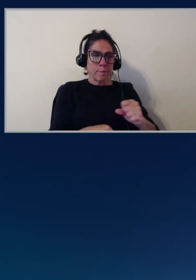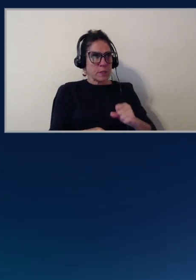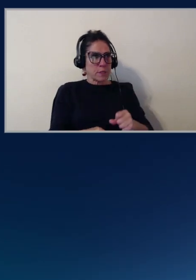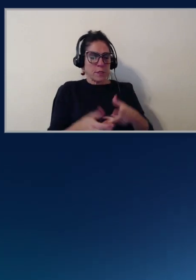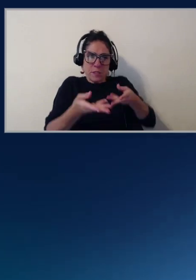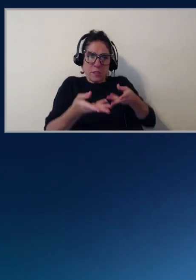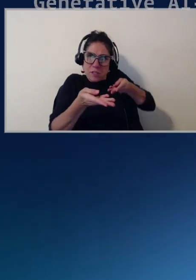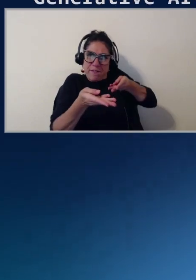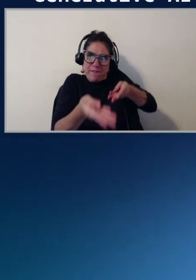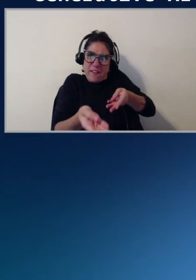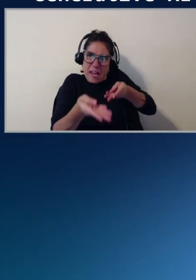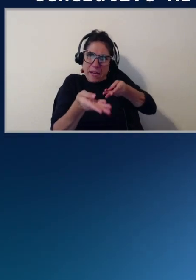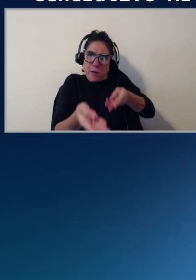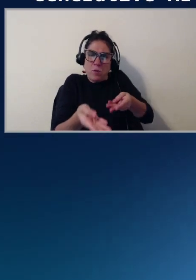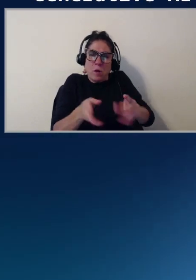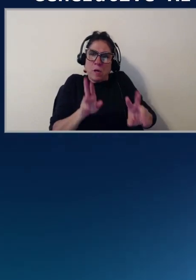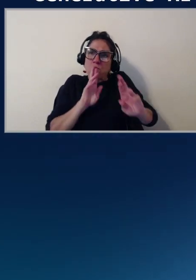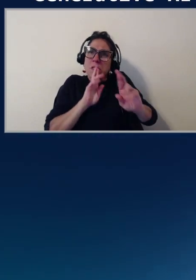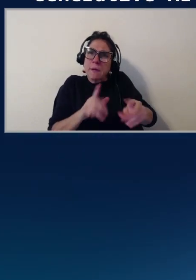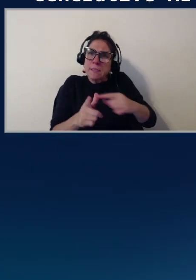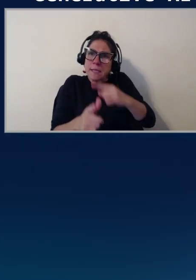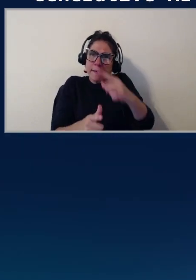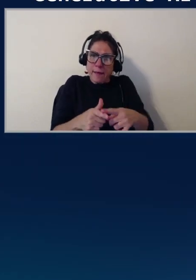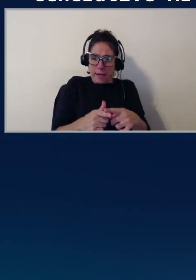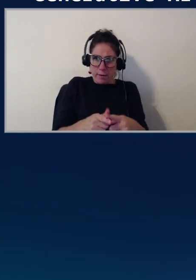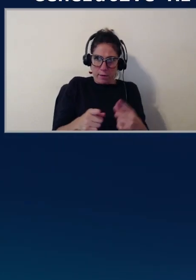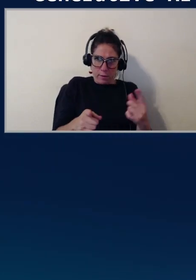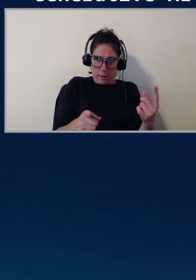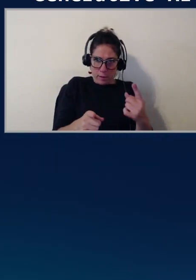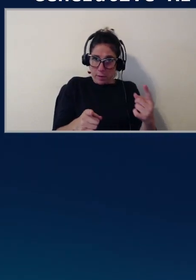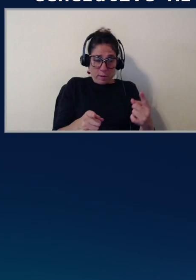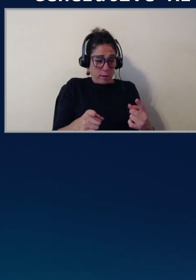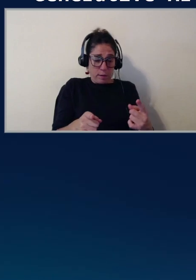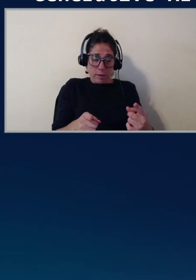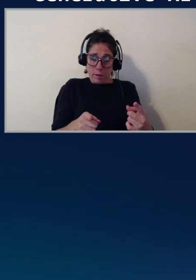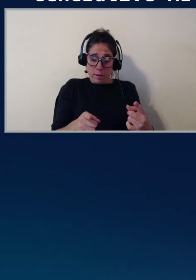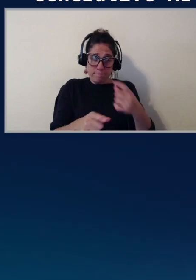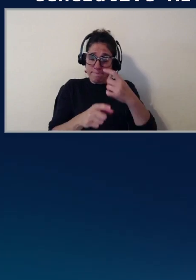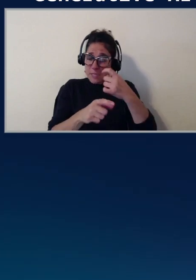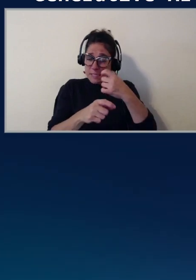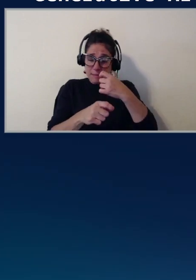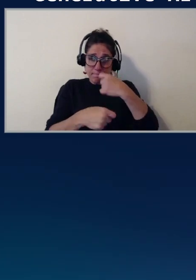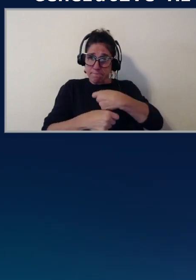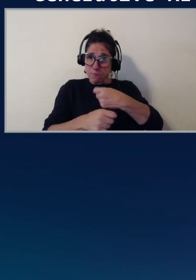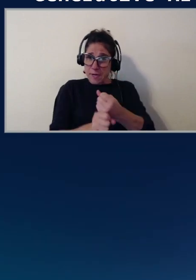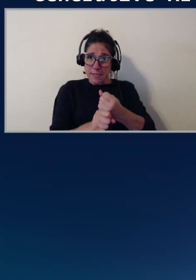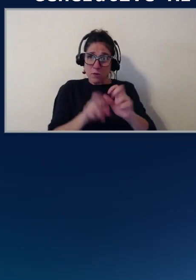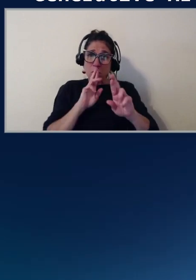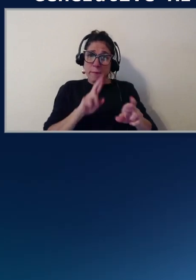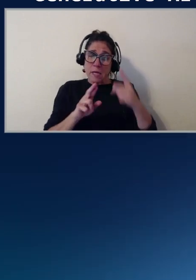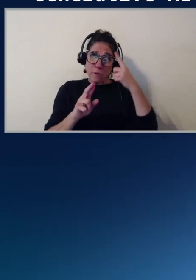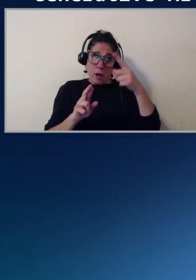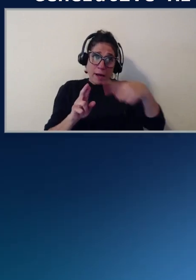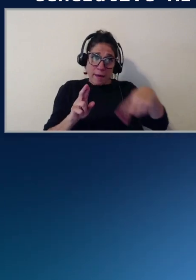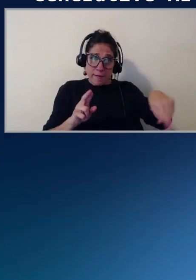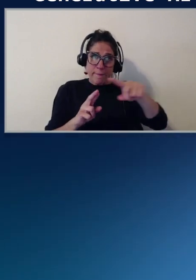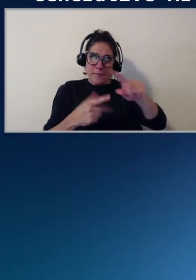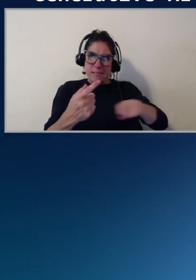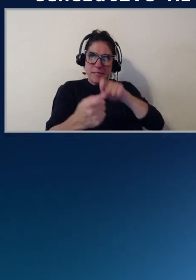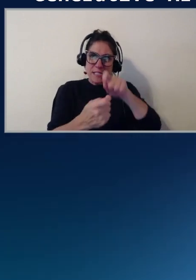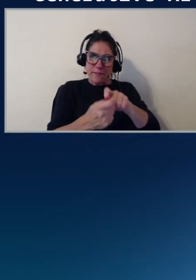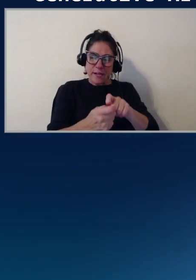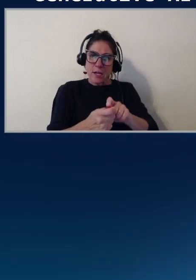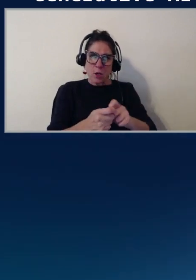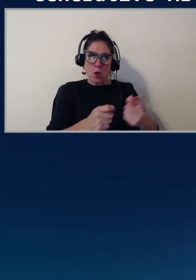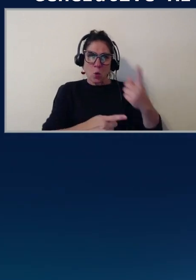common questions, and as soon as an RFP comes in, it generates that response for them for the specific questions in the